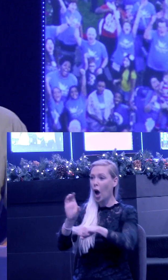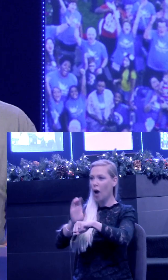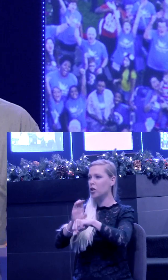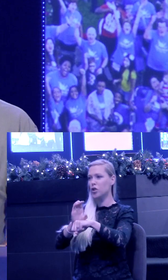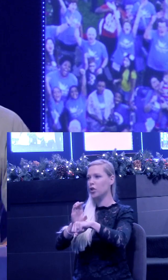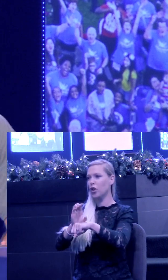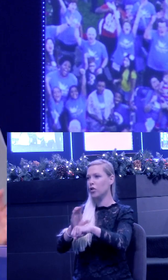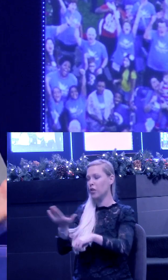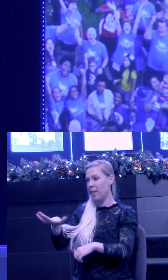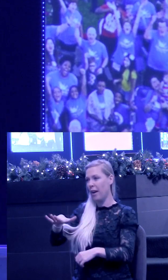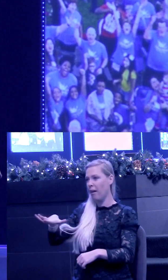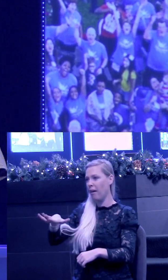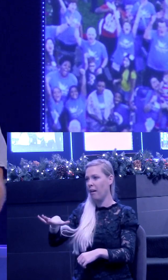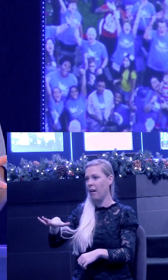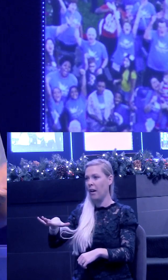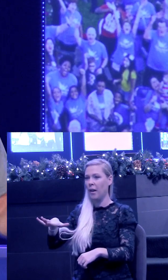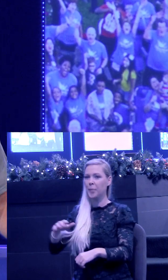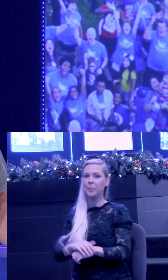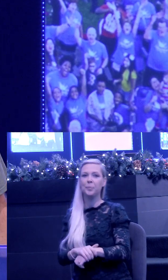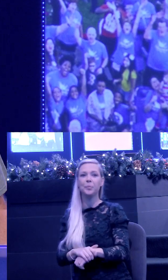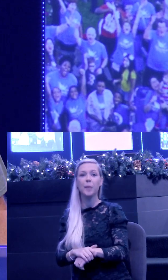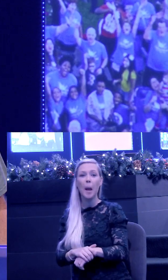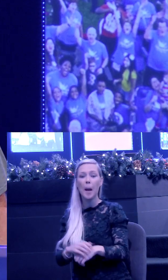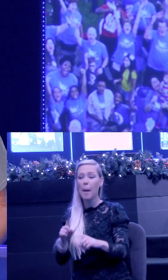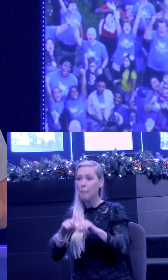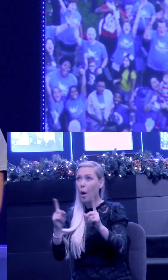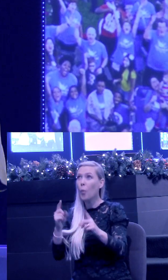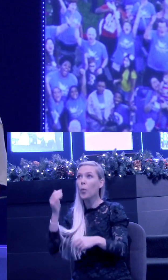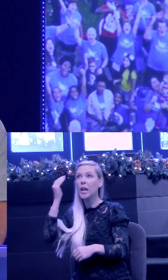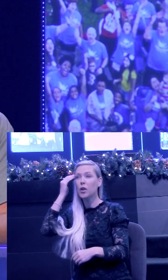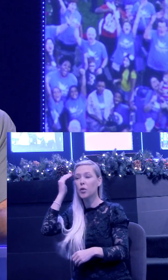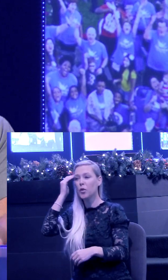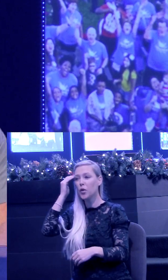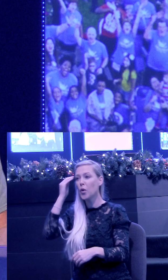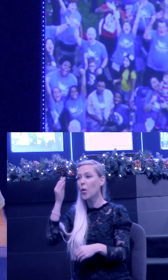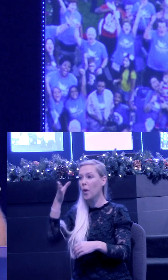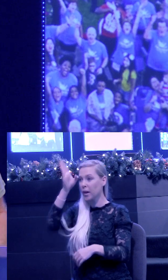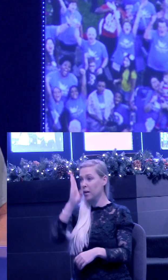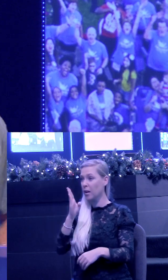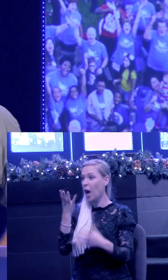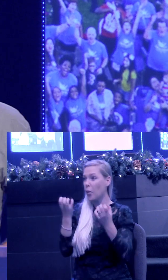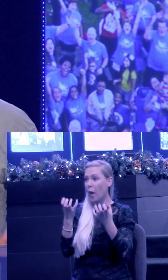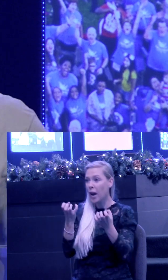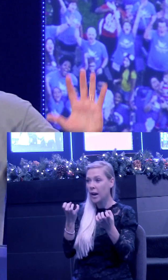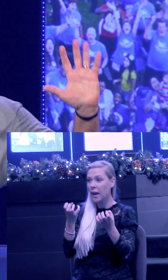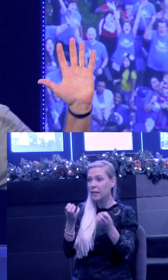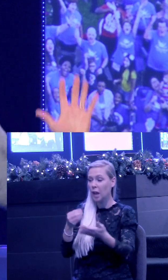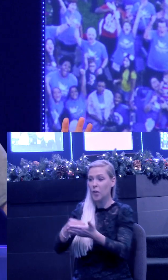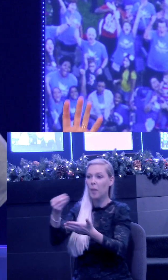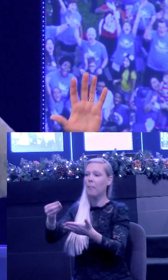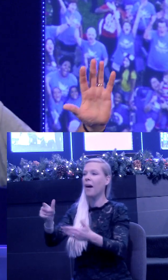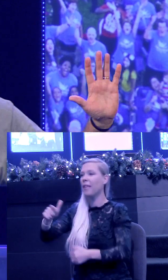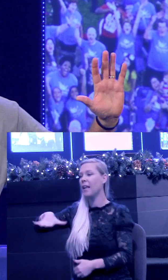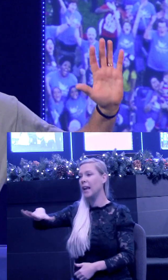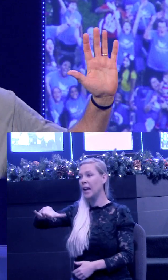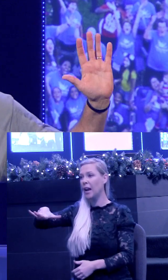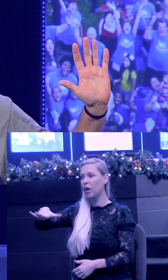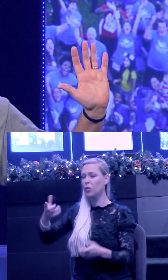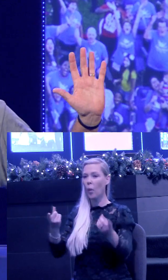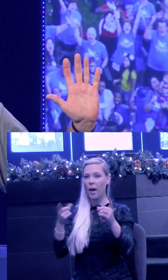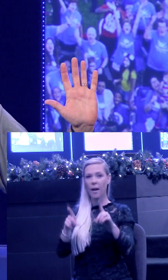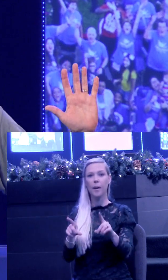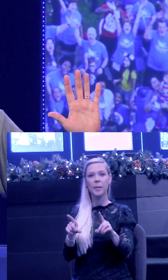and I understand that. But I mean, we felt that we were called by God to do this. And we felt that he had led us to buy this land. And so what happened was, is